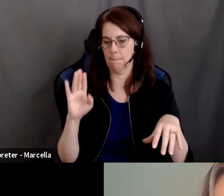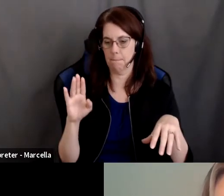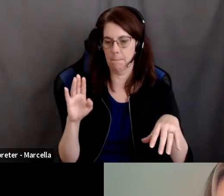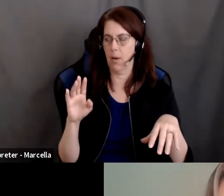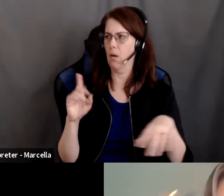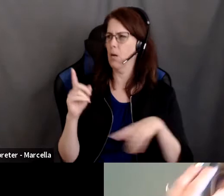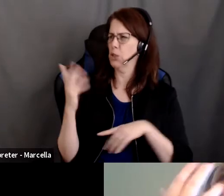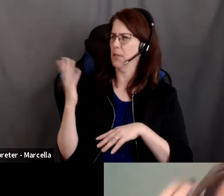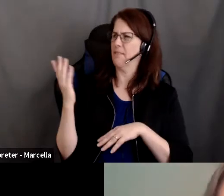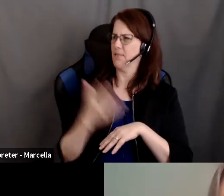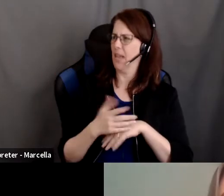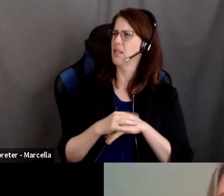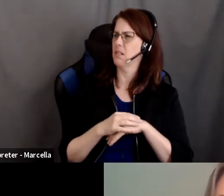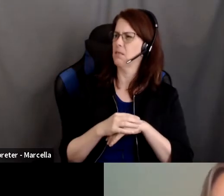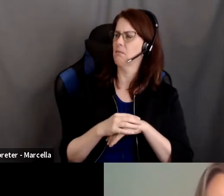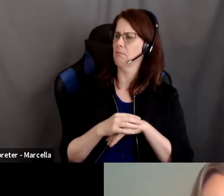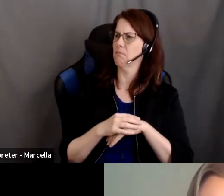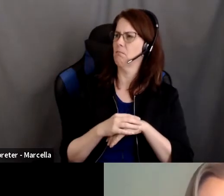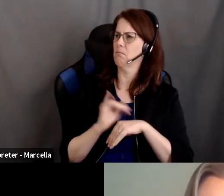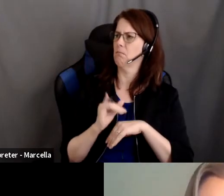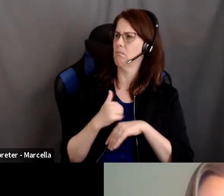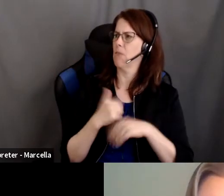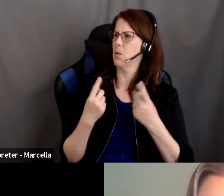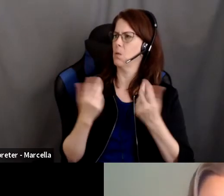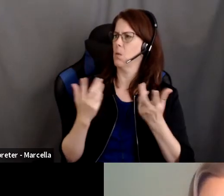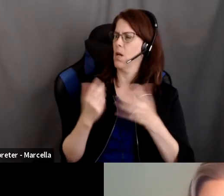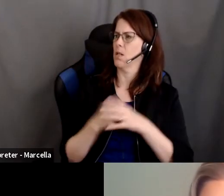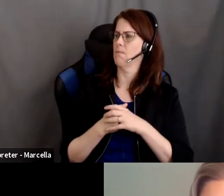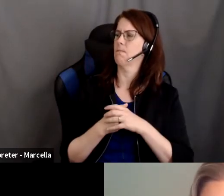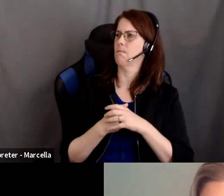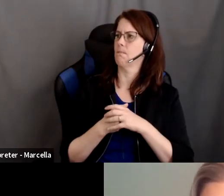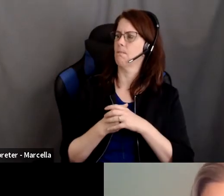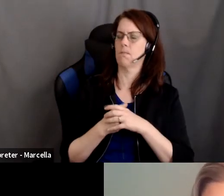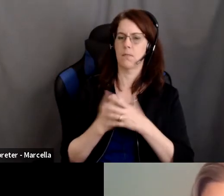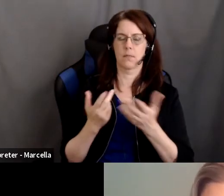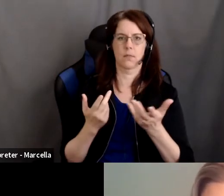has fallen on the house, and what should I do?